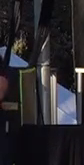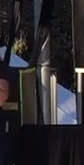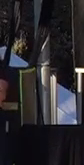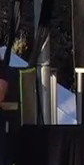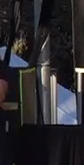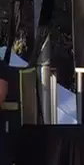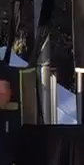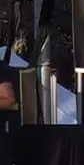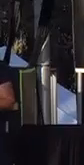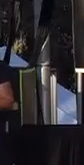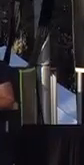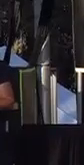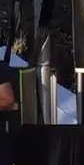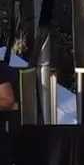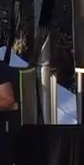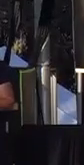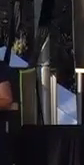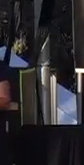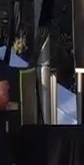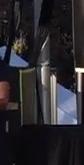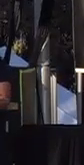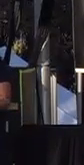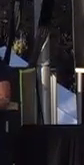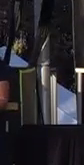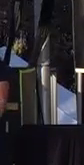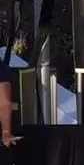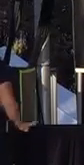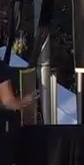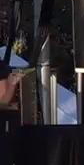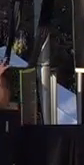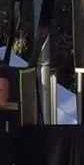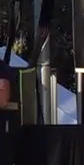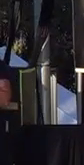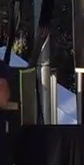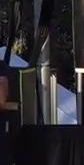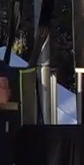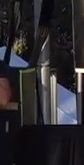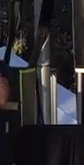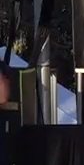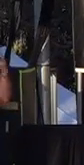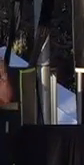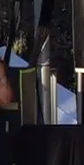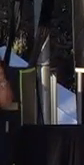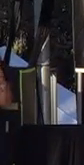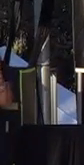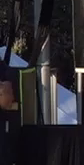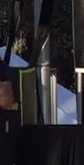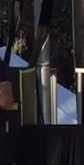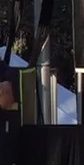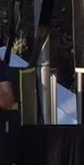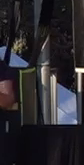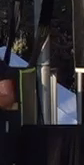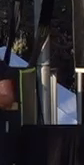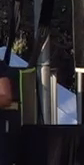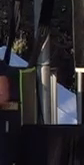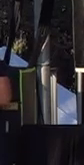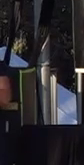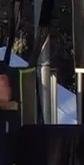together. It's a truth that's essential to America's success and to our military's success and